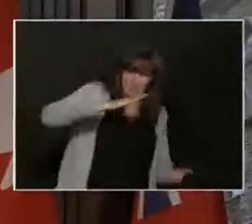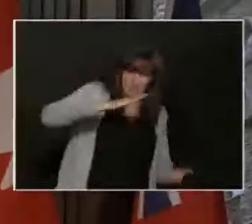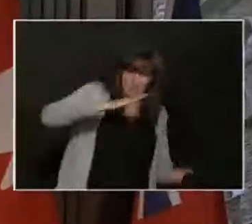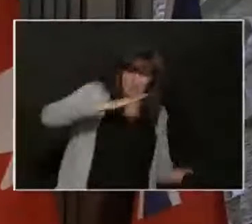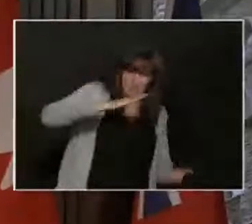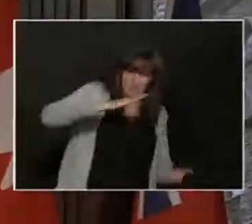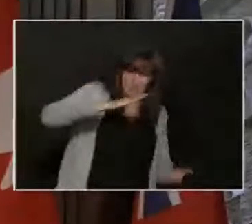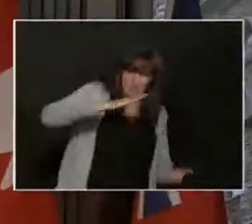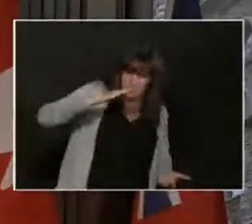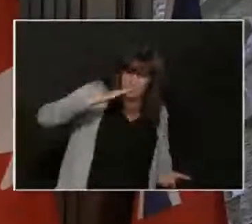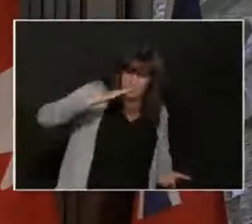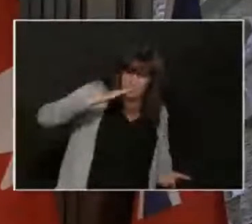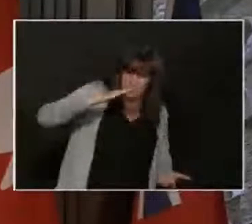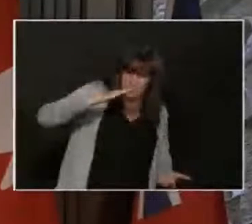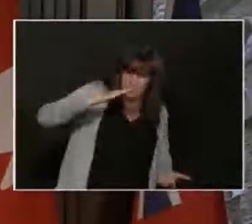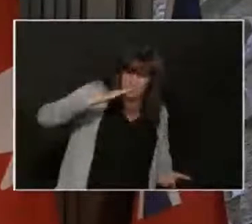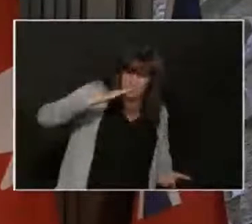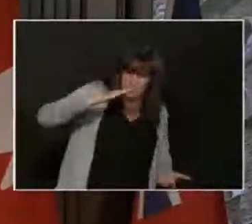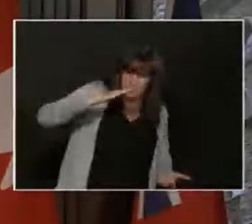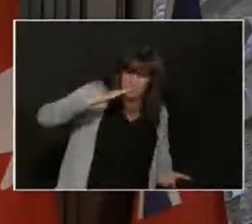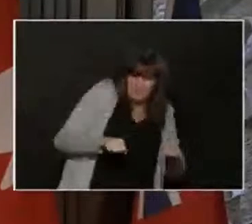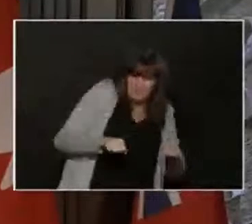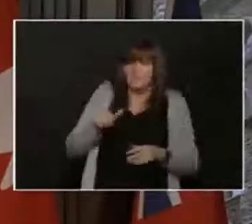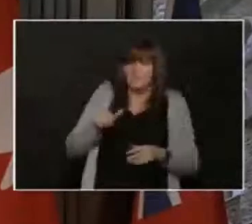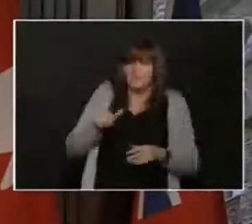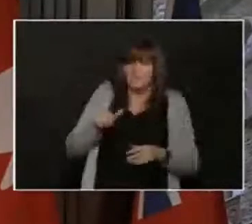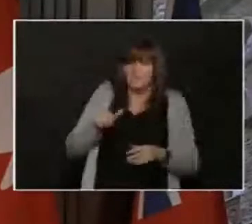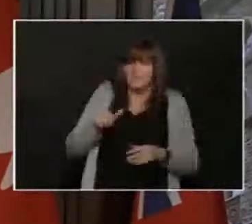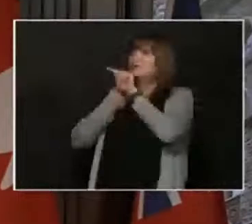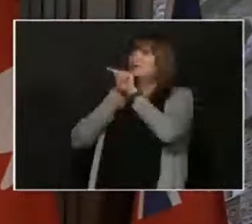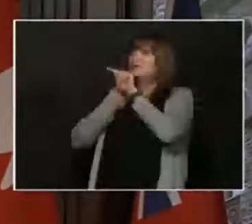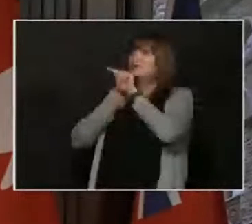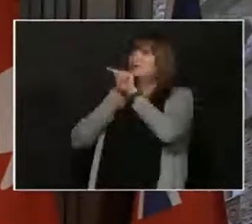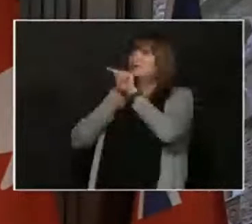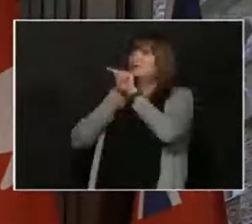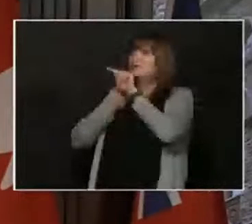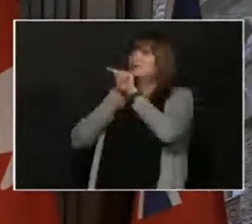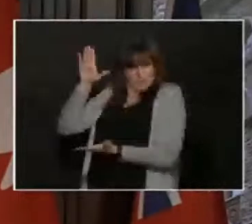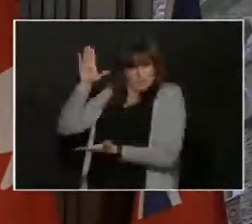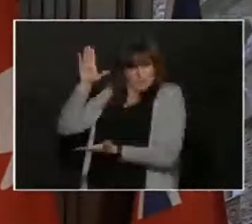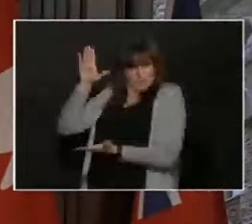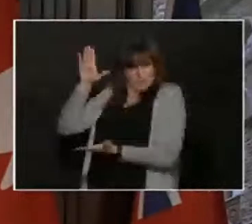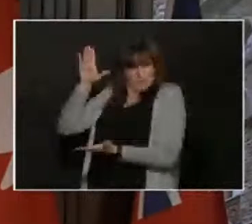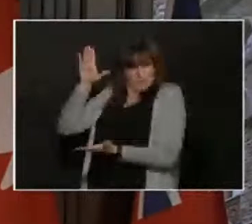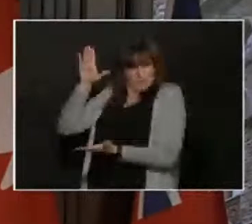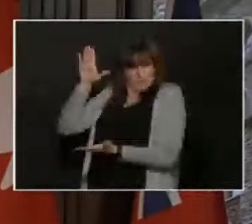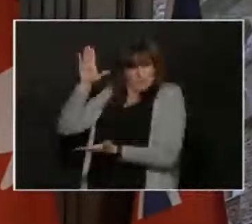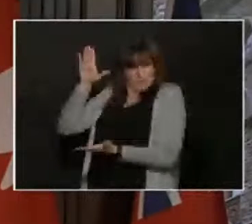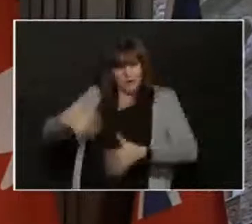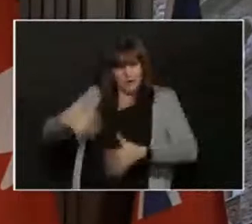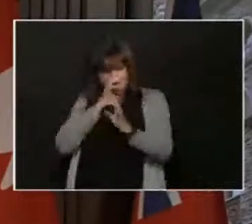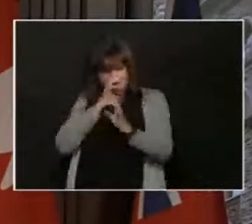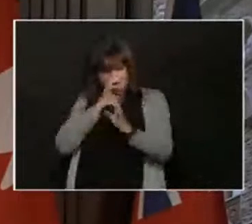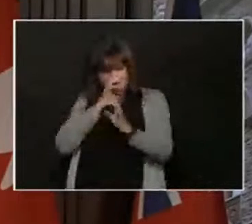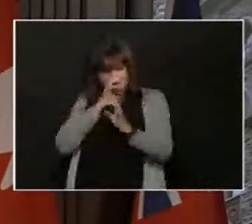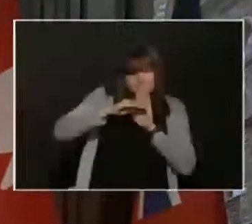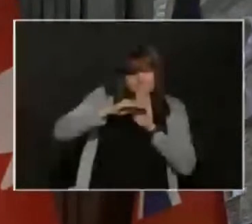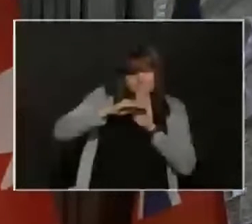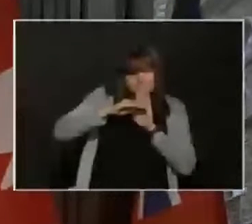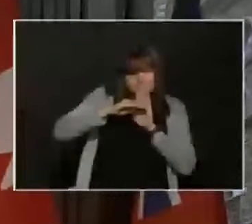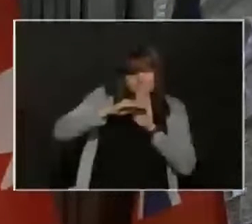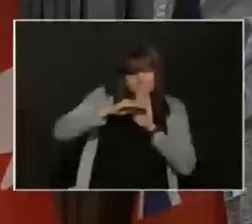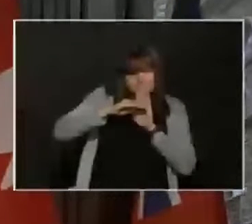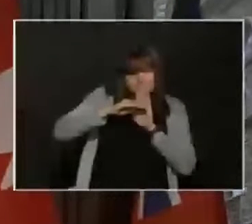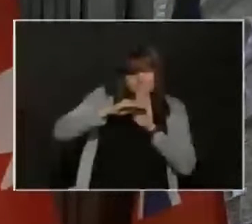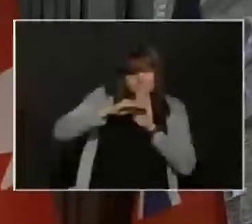and enforcing higher levels of restrictions. And it has worked. The Australians celebrated New Year's Eve, and their